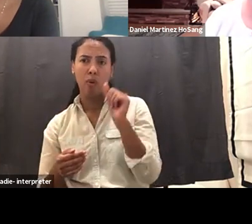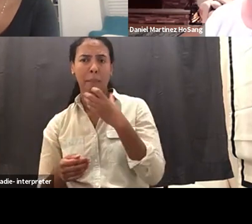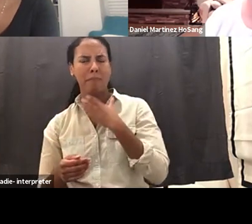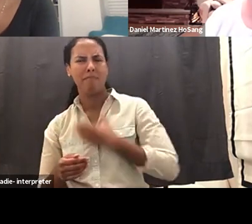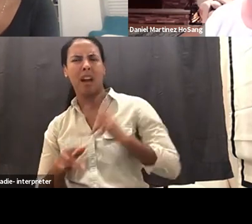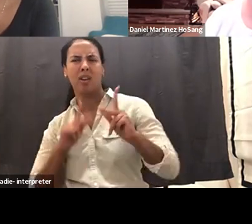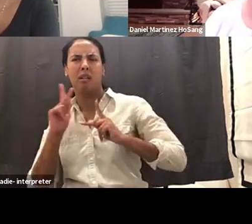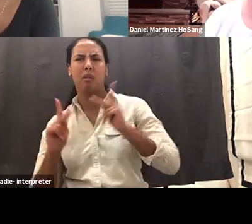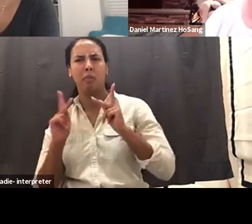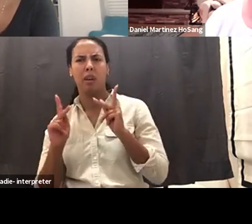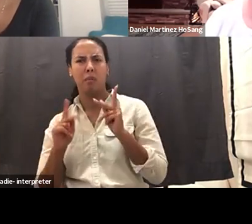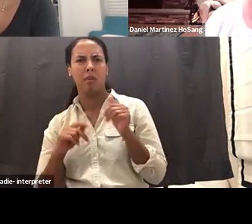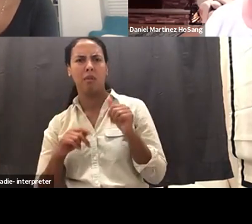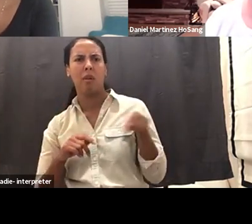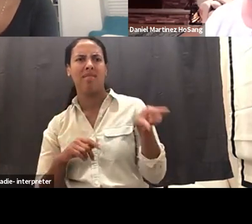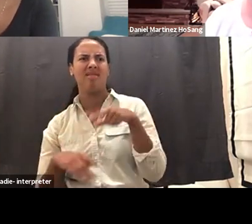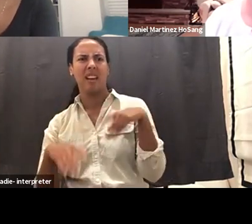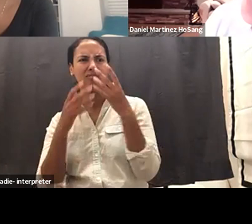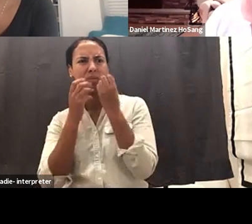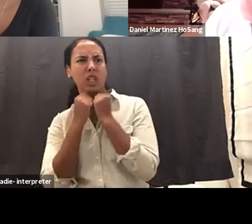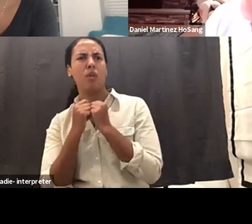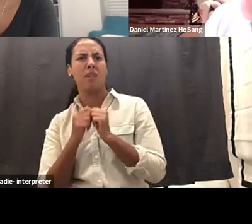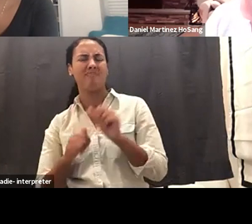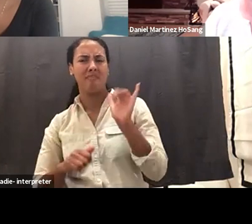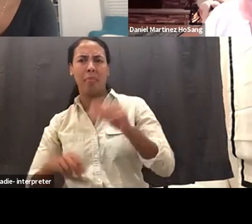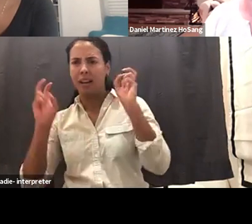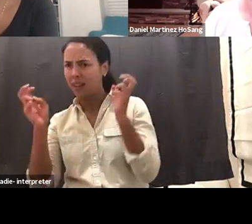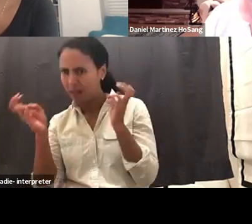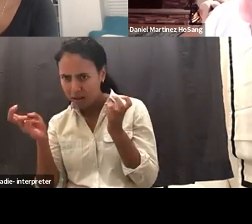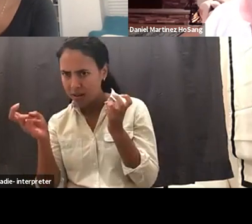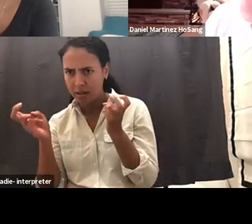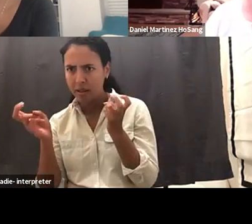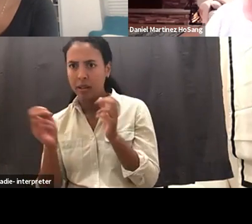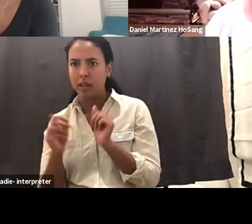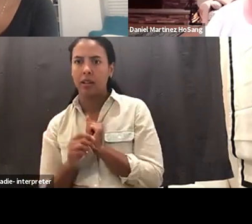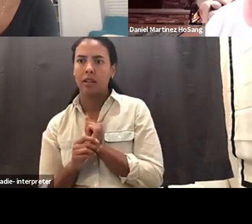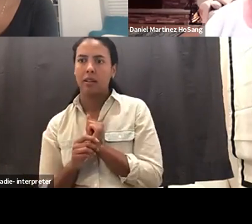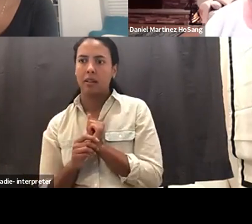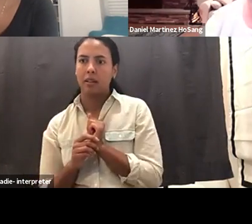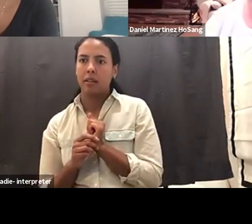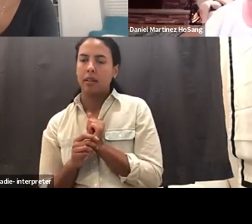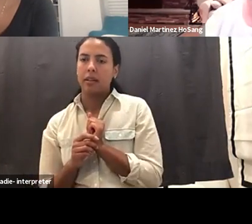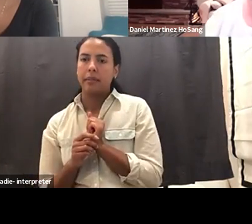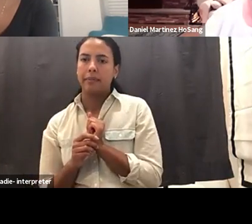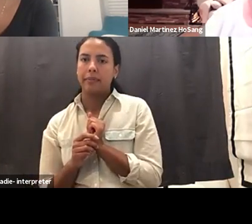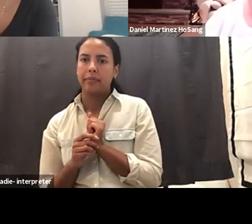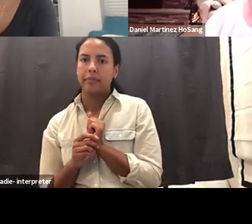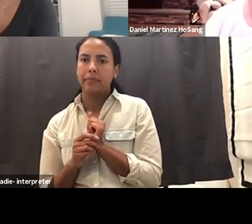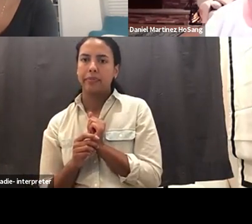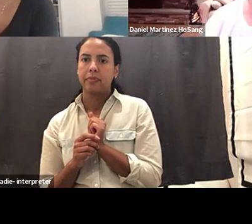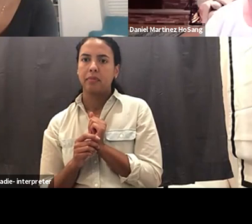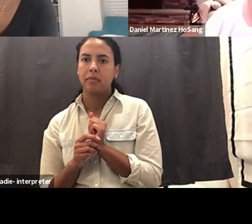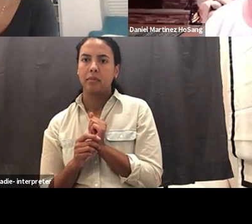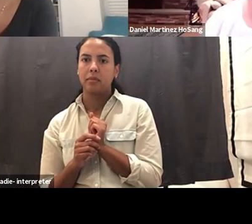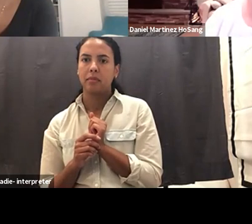care about that particular issue. And they are not, they're not just